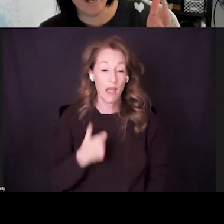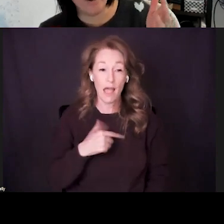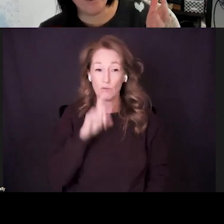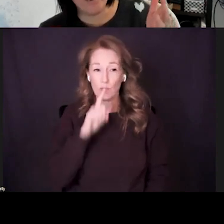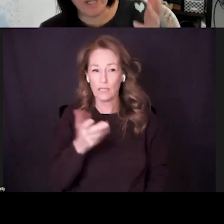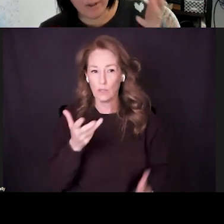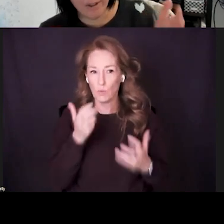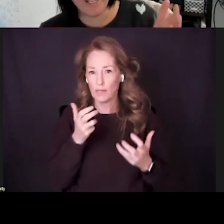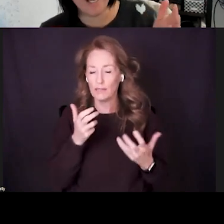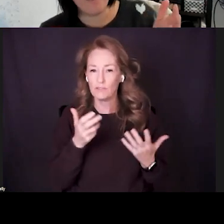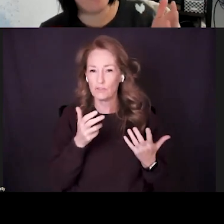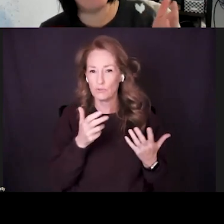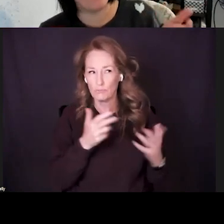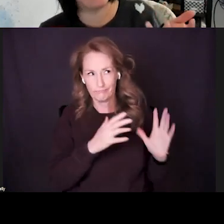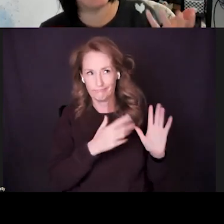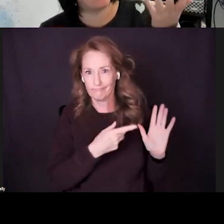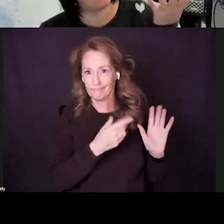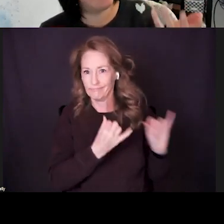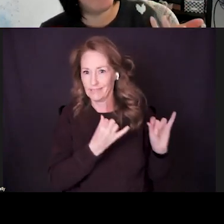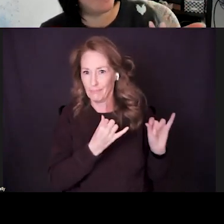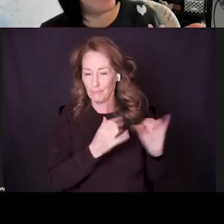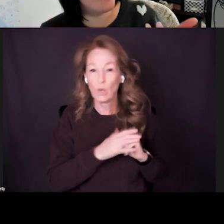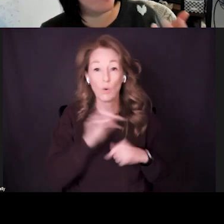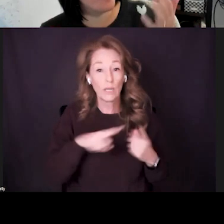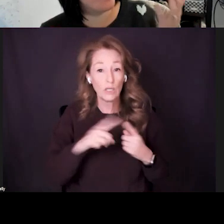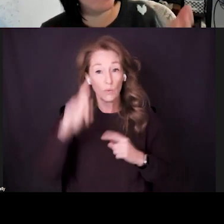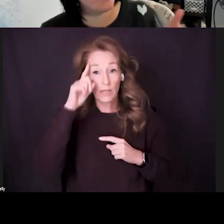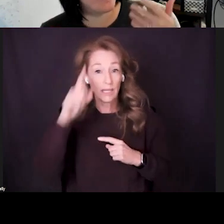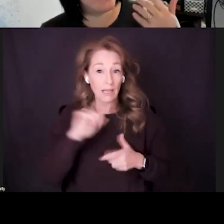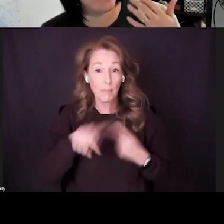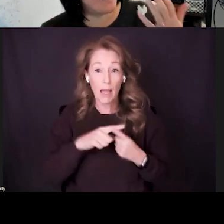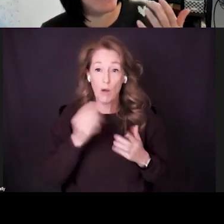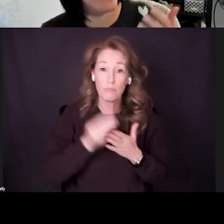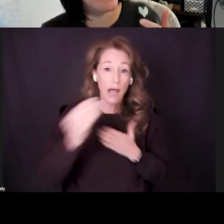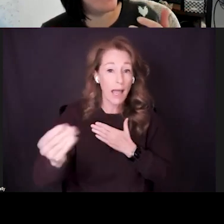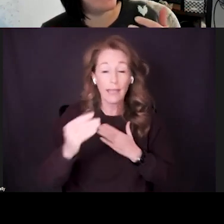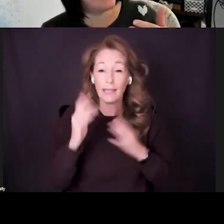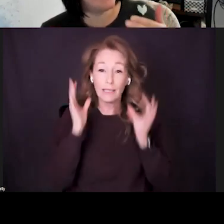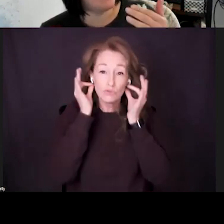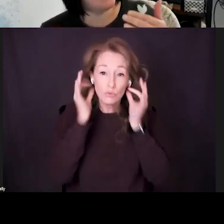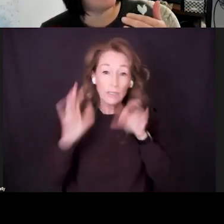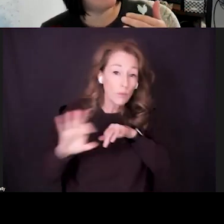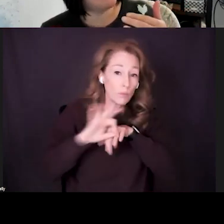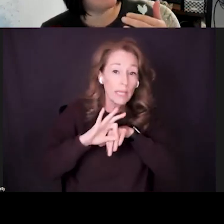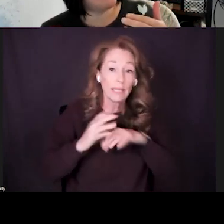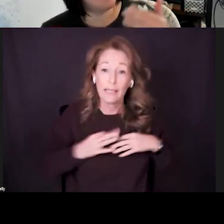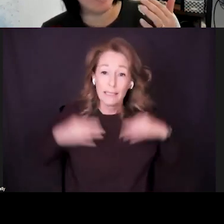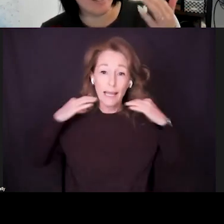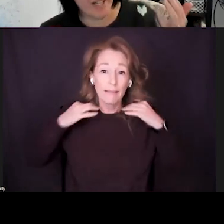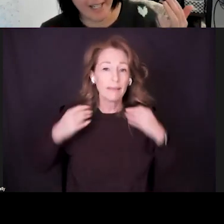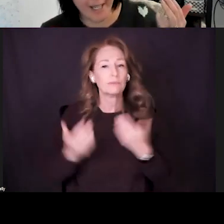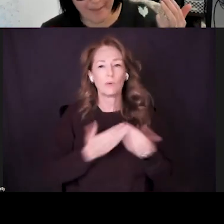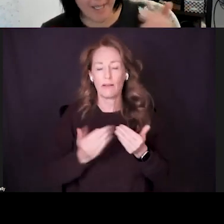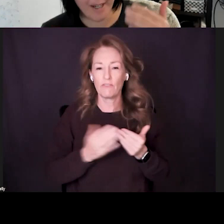where when you're thinking about buying, I don't know, a piece of jewelry or a ring or a necklace, it's go